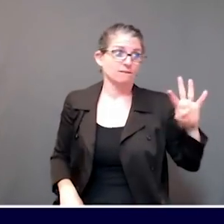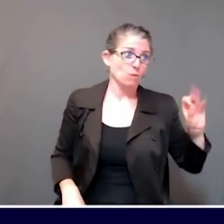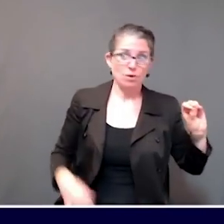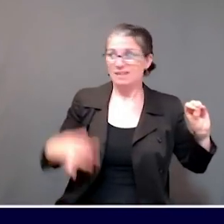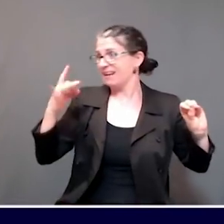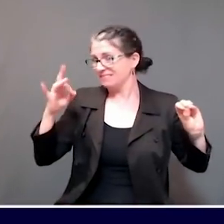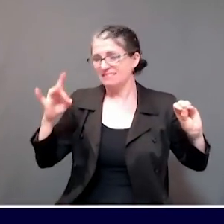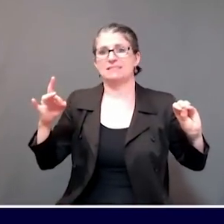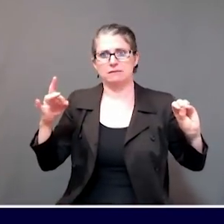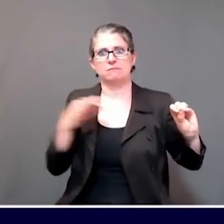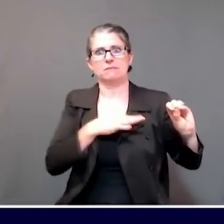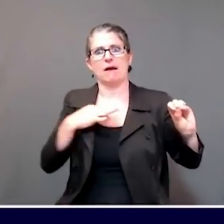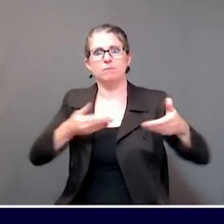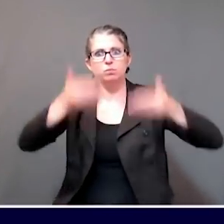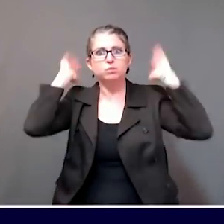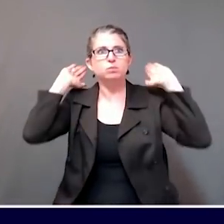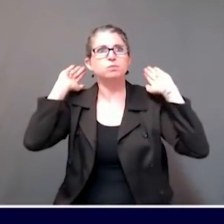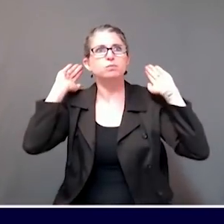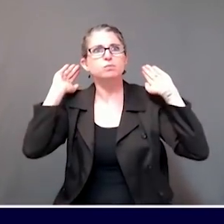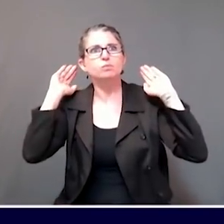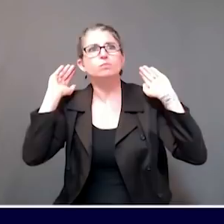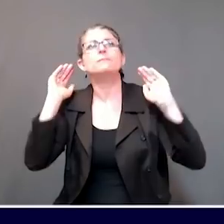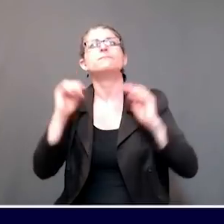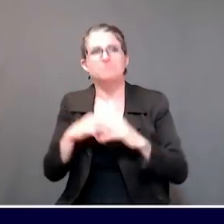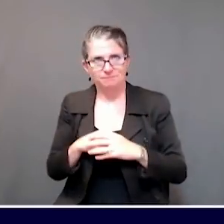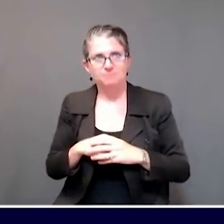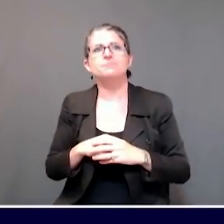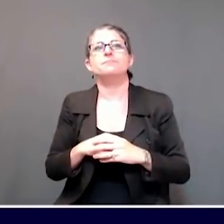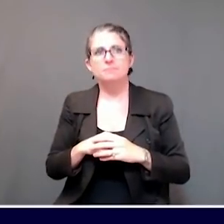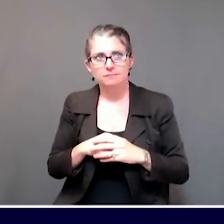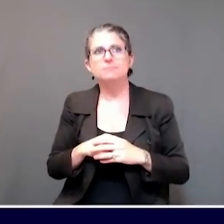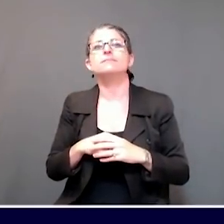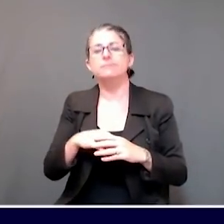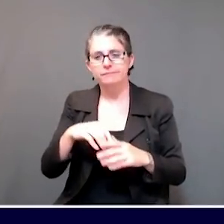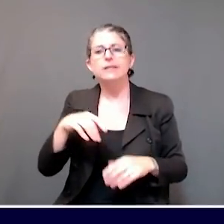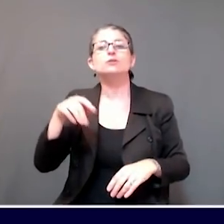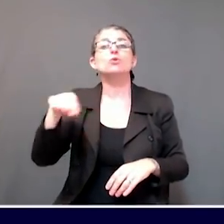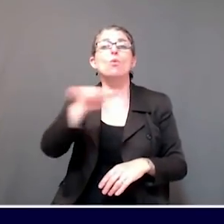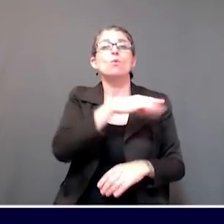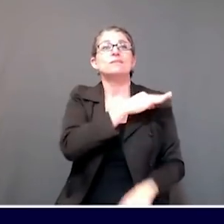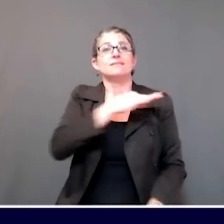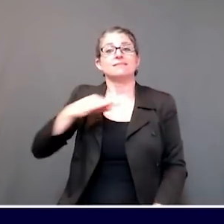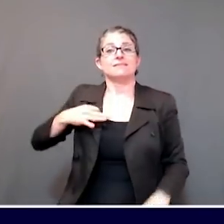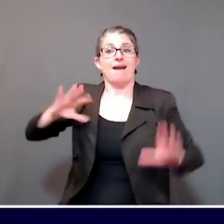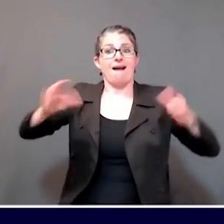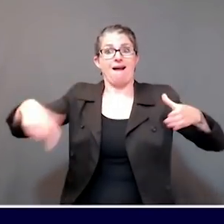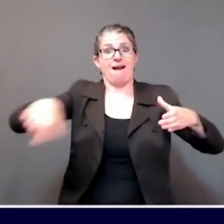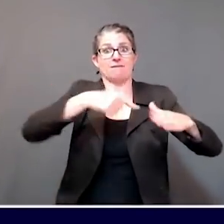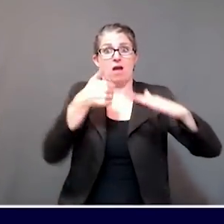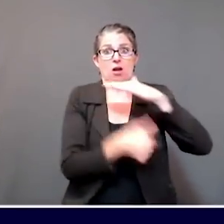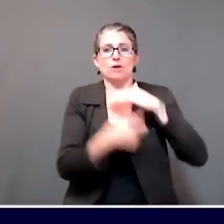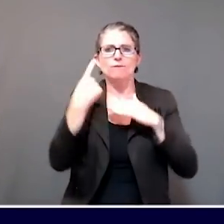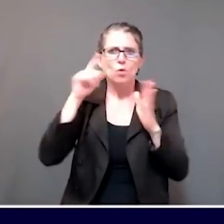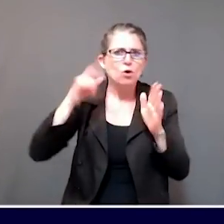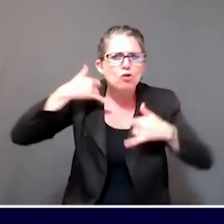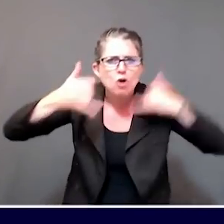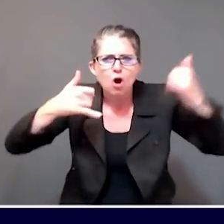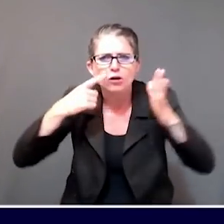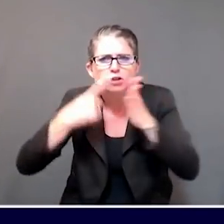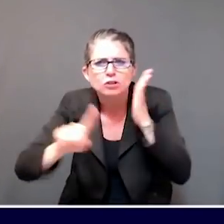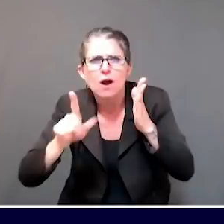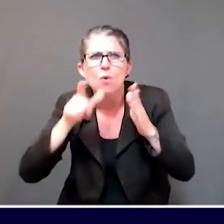well as contact tracing, we just took a look at the latest tally, and there are approximately 75 or